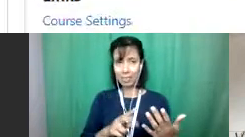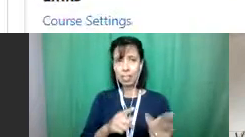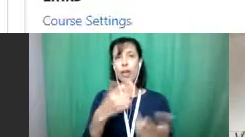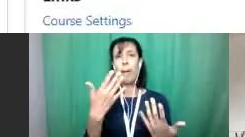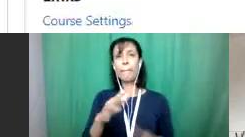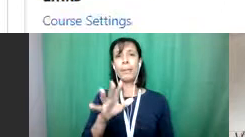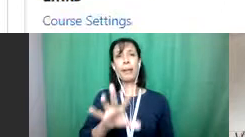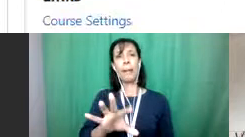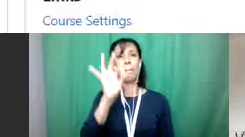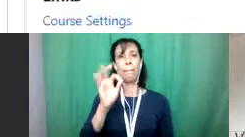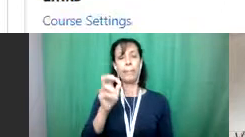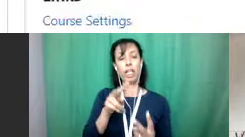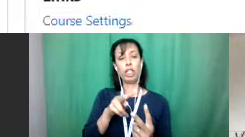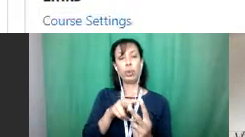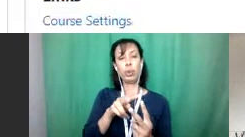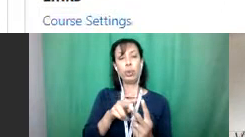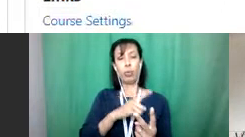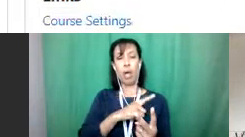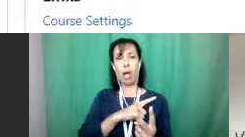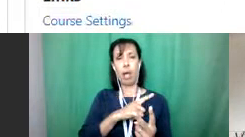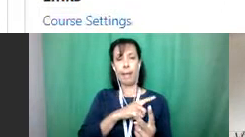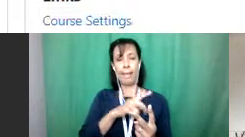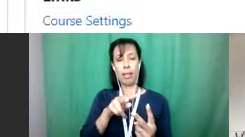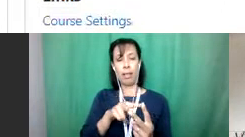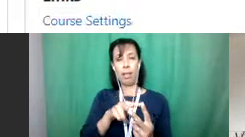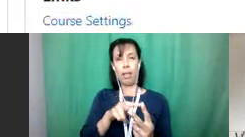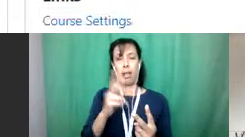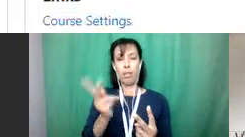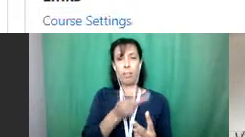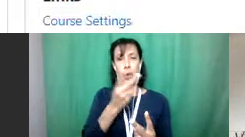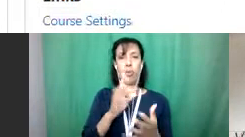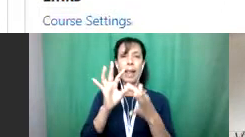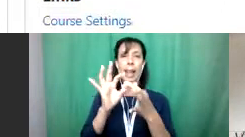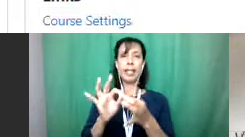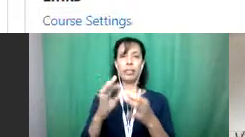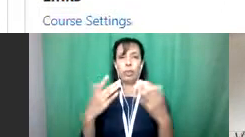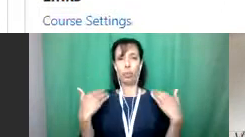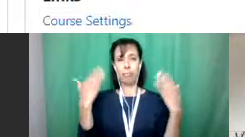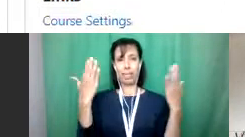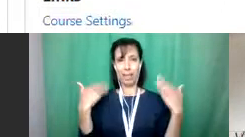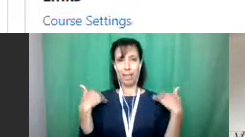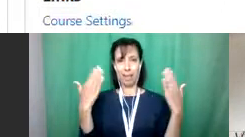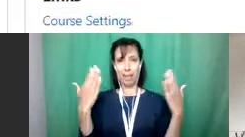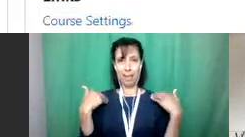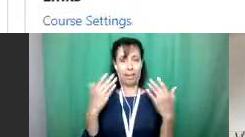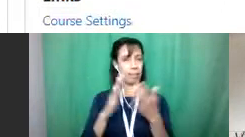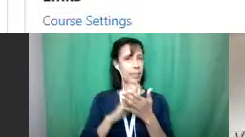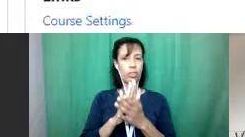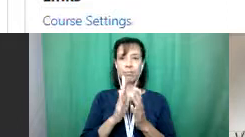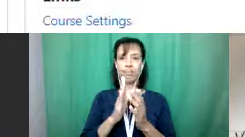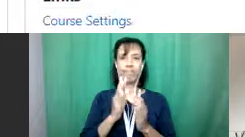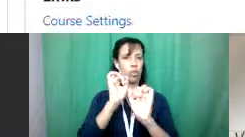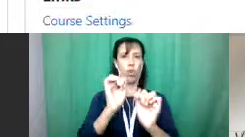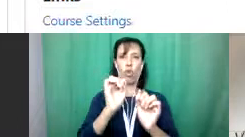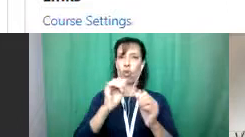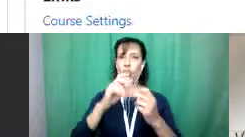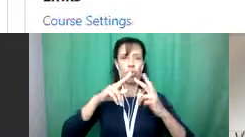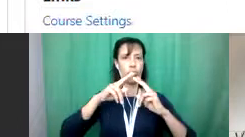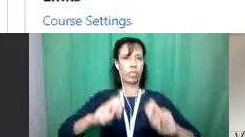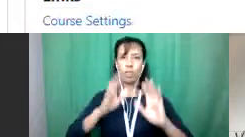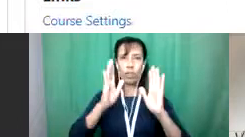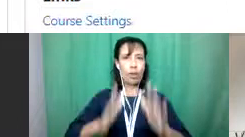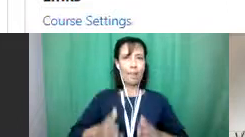about PE. That doesn't mean you need to do your research about PE. That's not the implication at